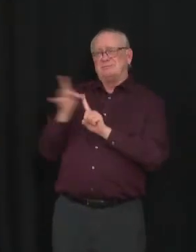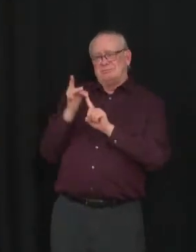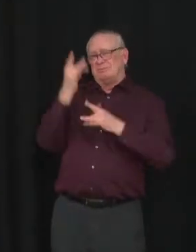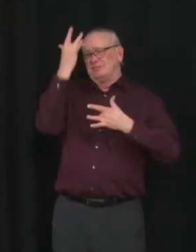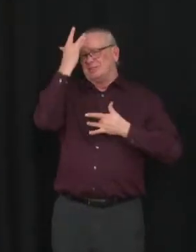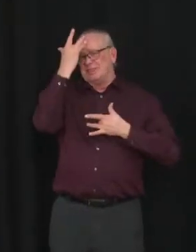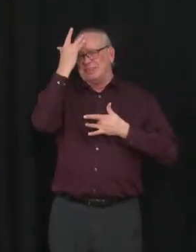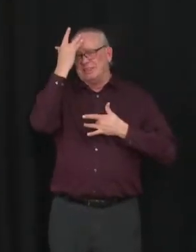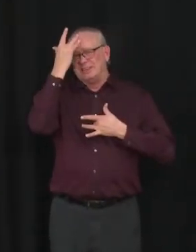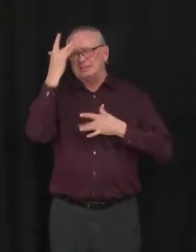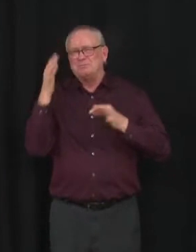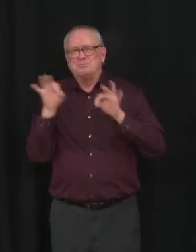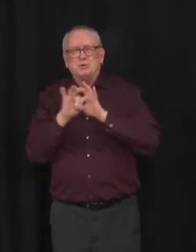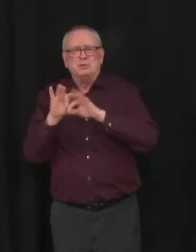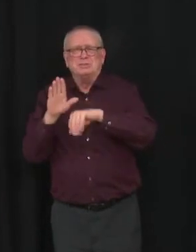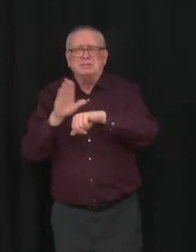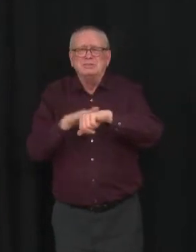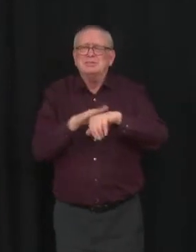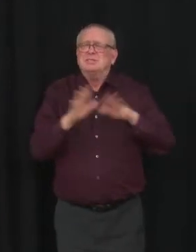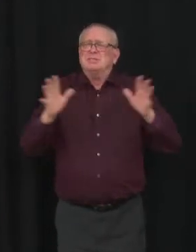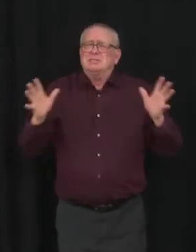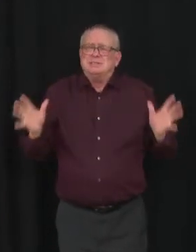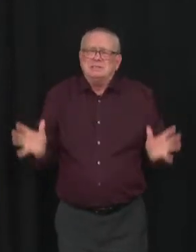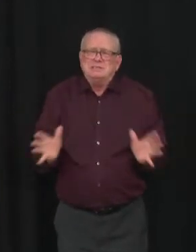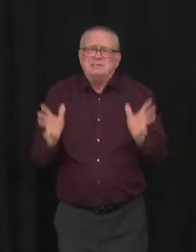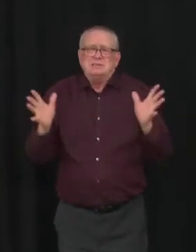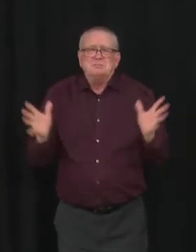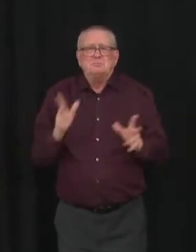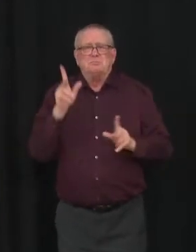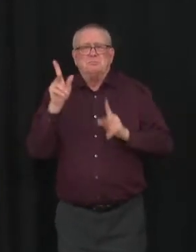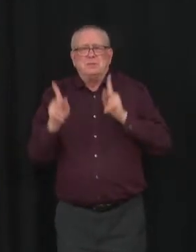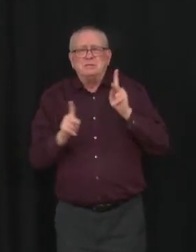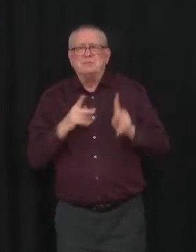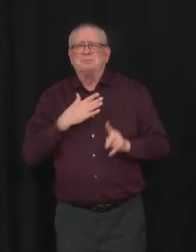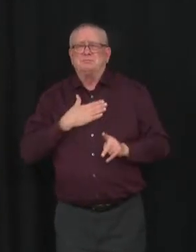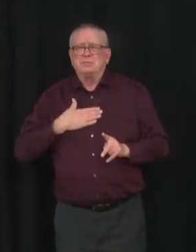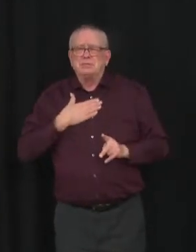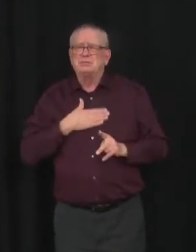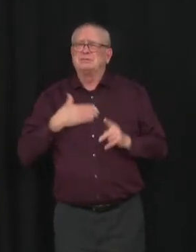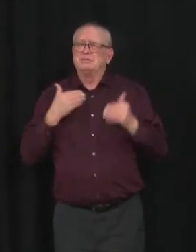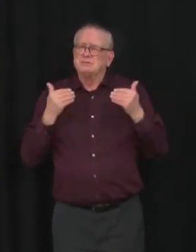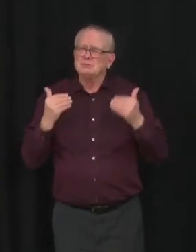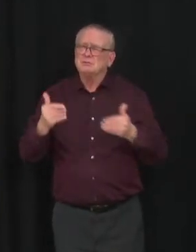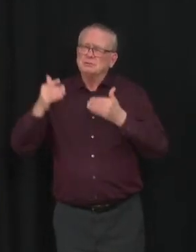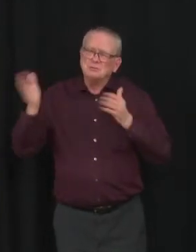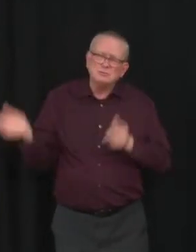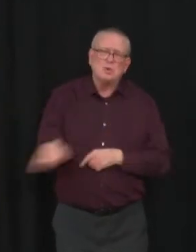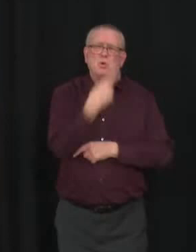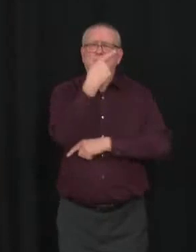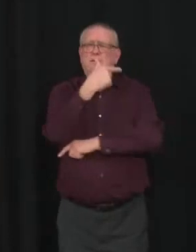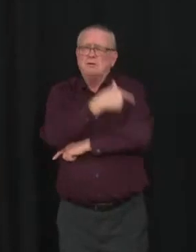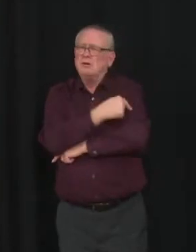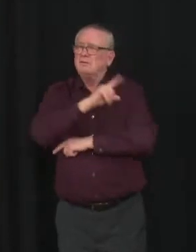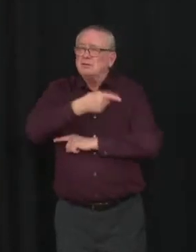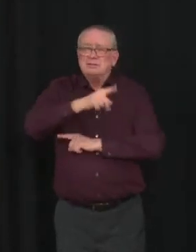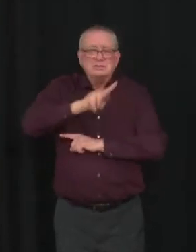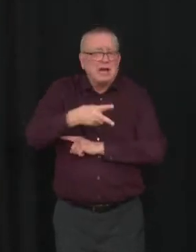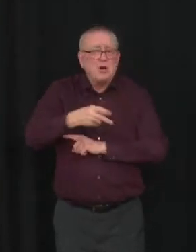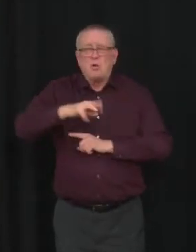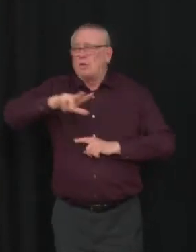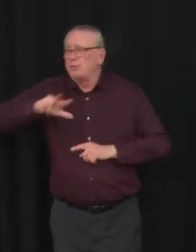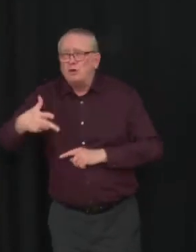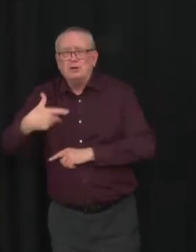previous doses, we're urging every Albertan to get whatever vaccine they're eligible for as soon as they possibly